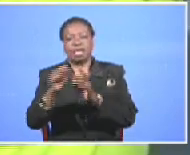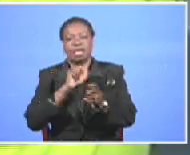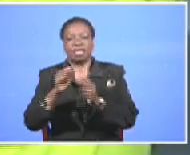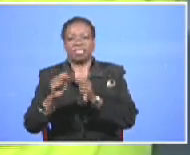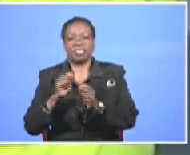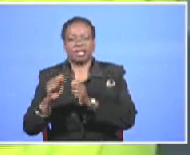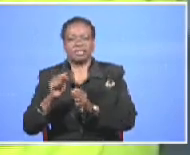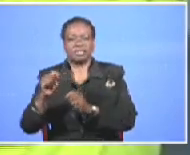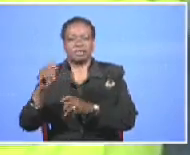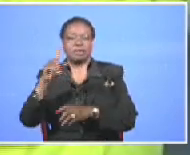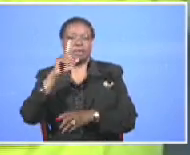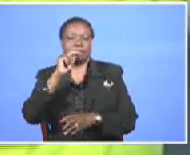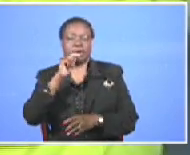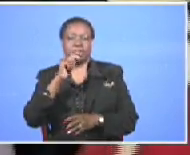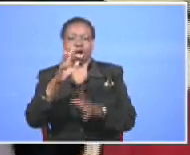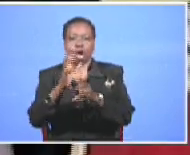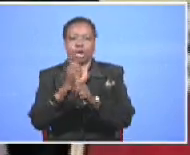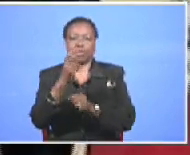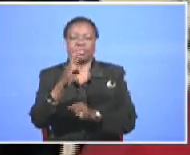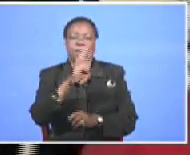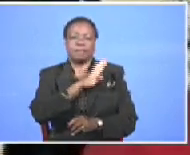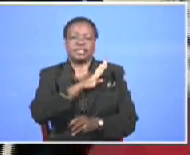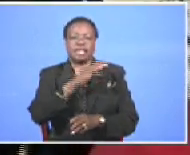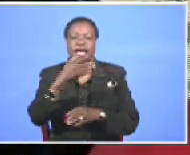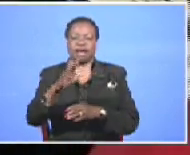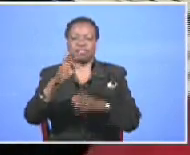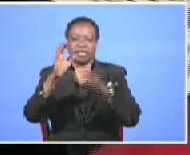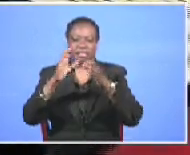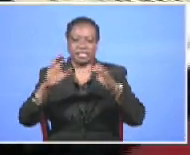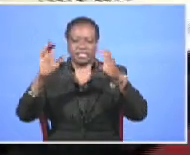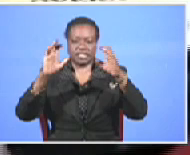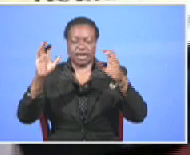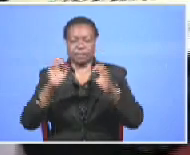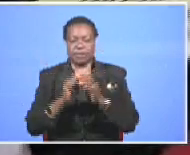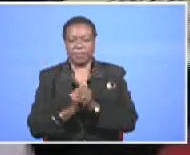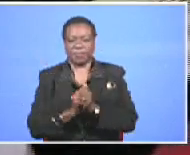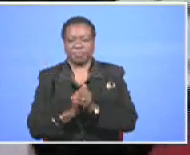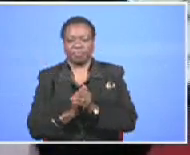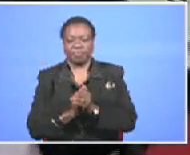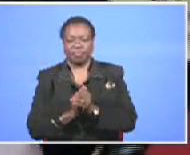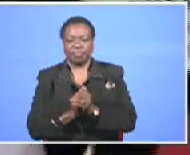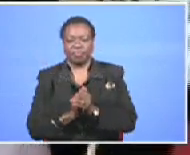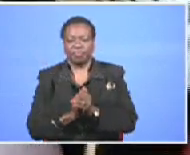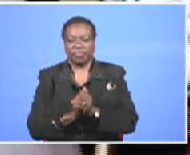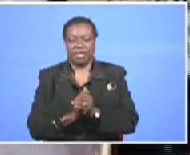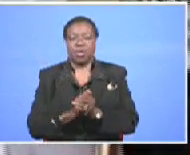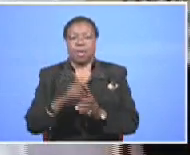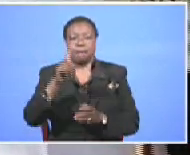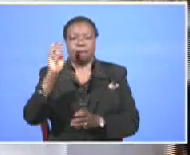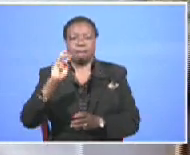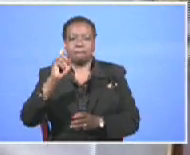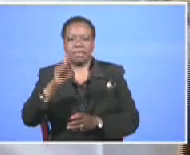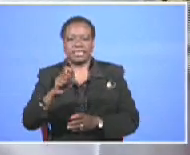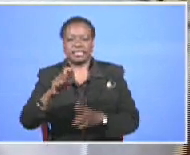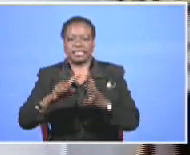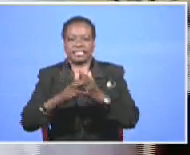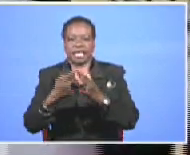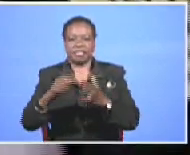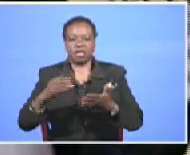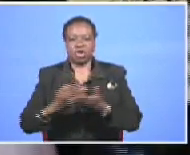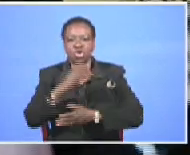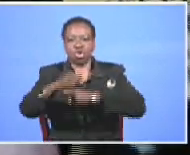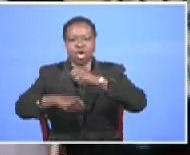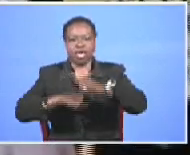caught up with Buzzy after the ceremony. It's got to feel great. It's got to feel great to start the year off on a great